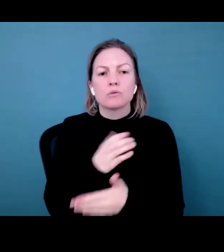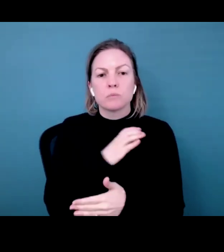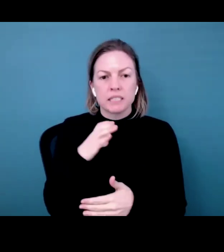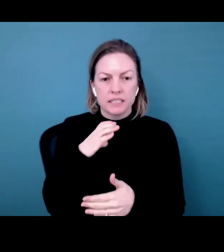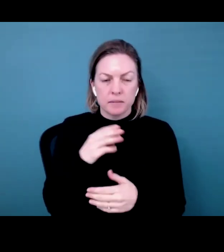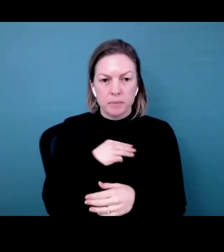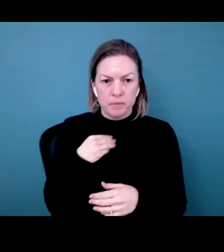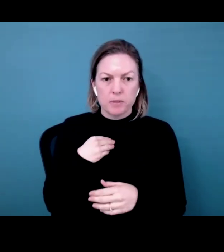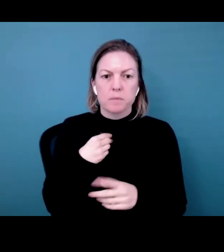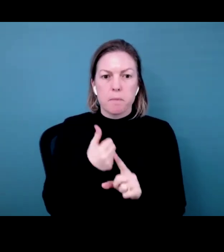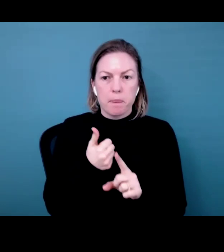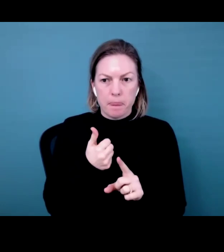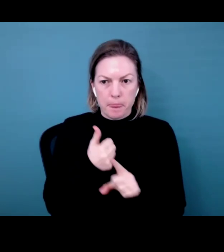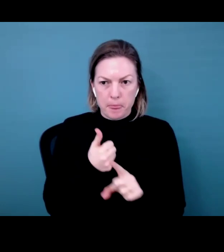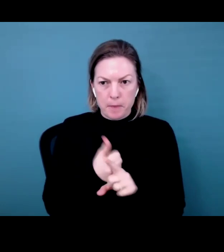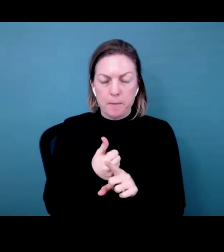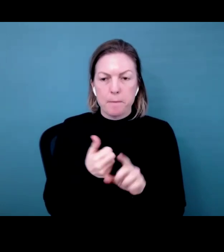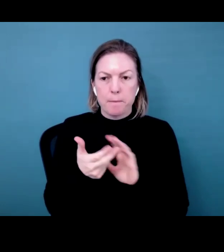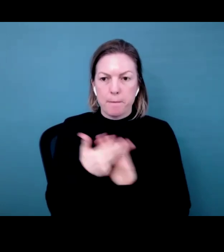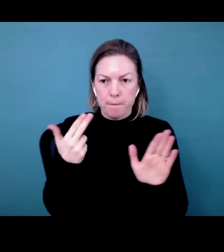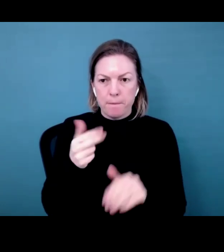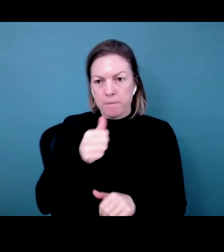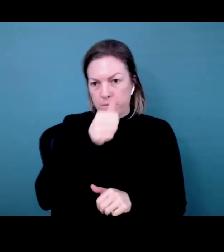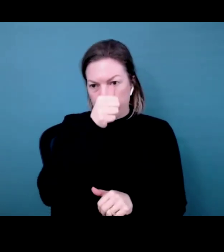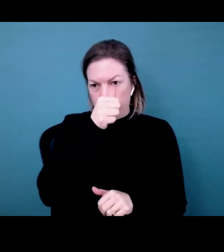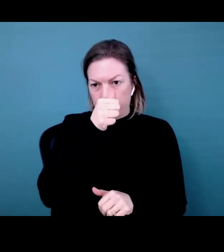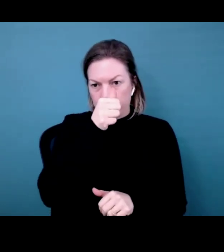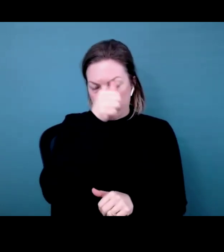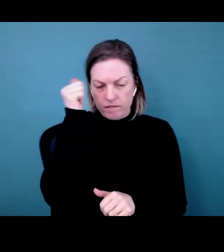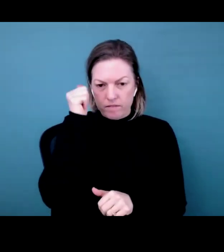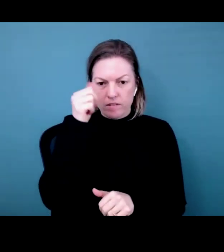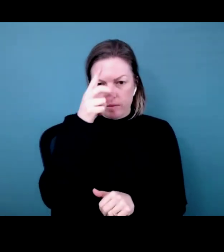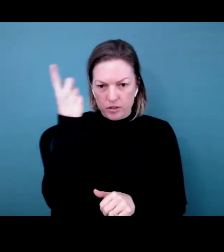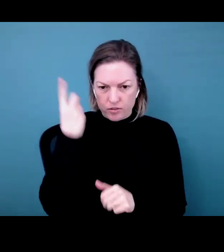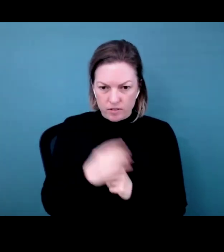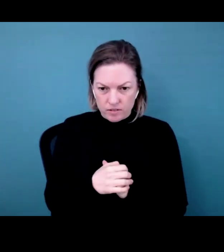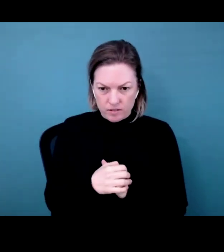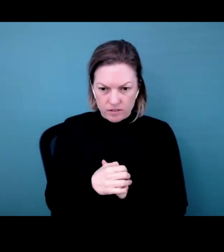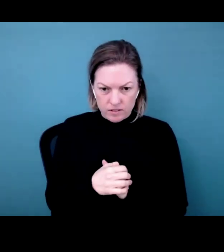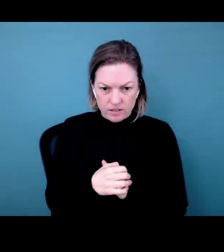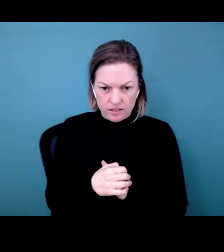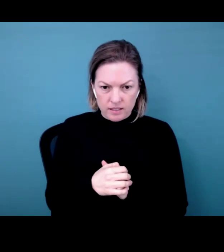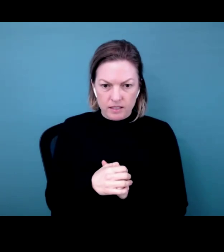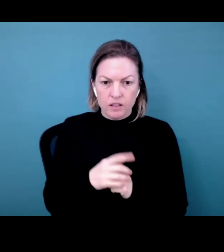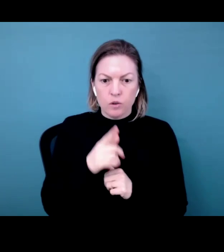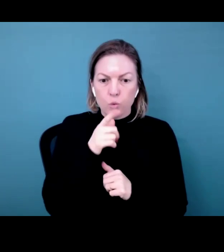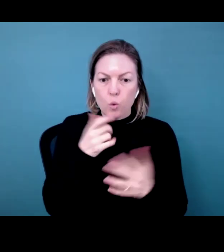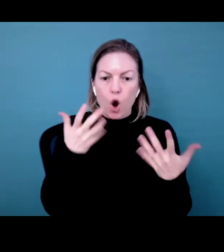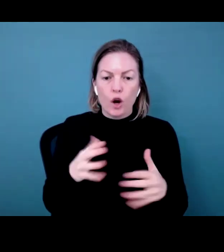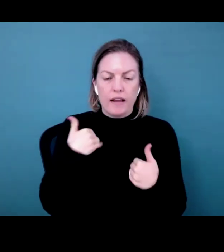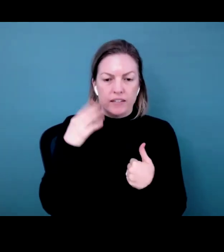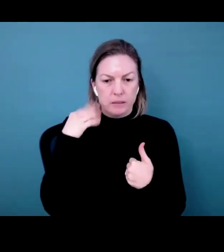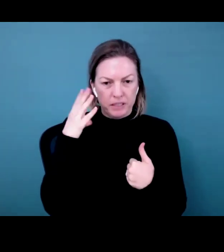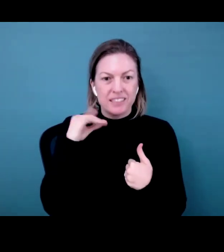with Alzheimer's or related dementia. Including voices of lived experiences is vital to the